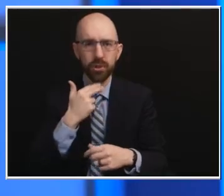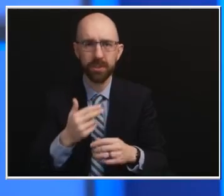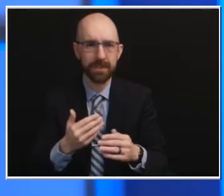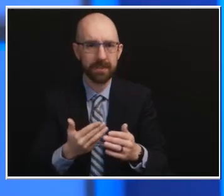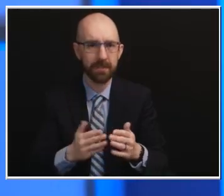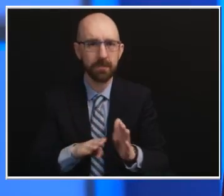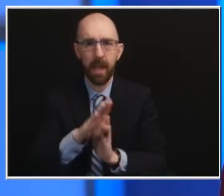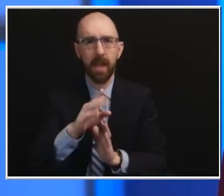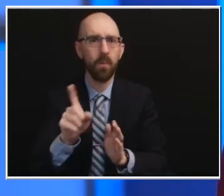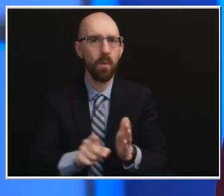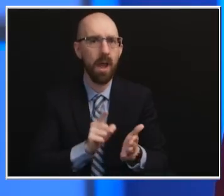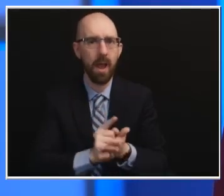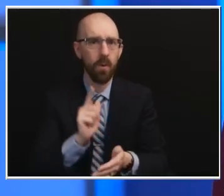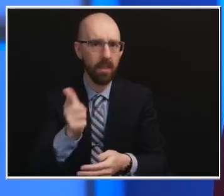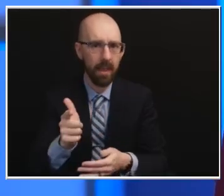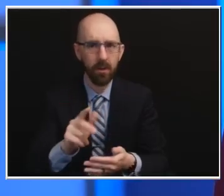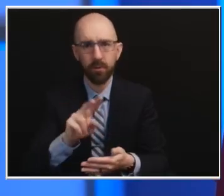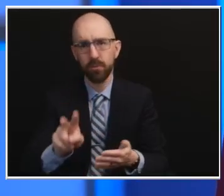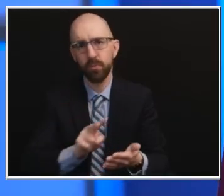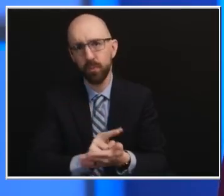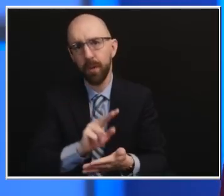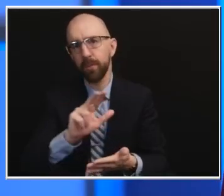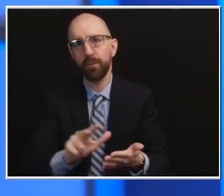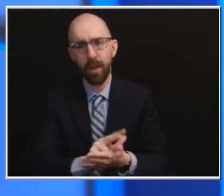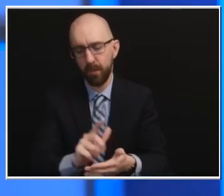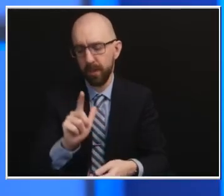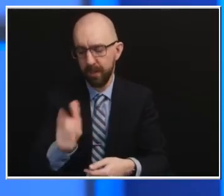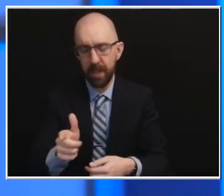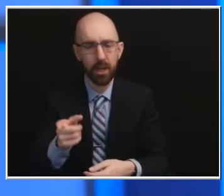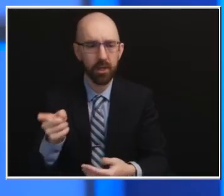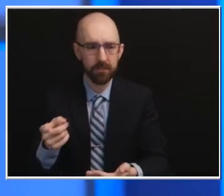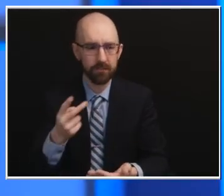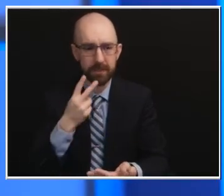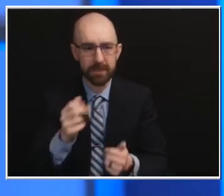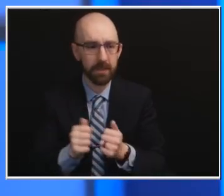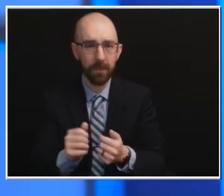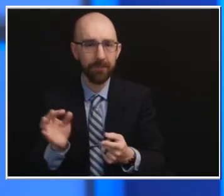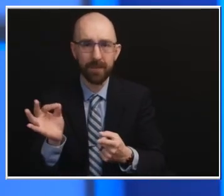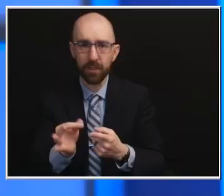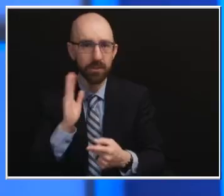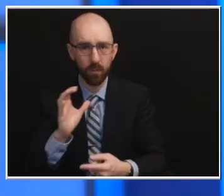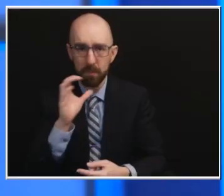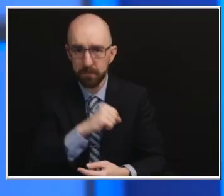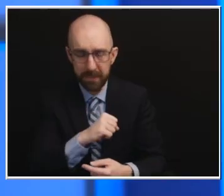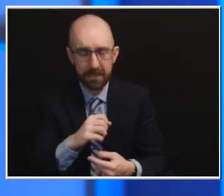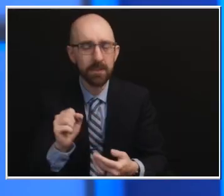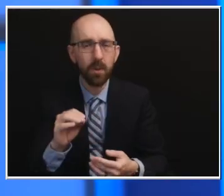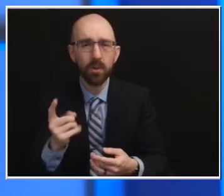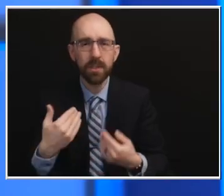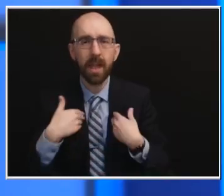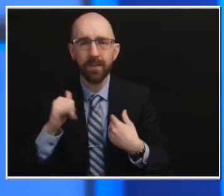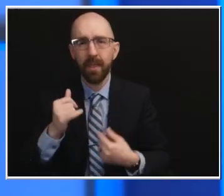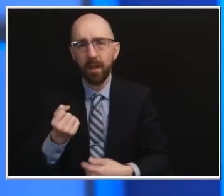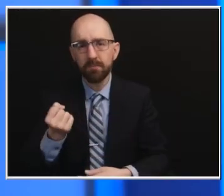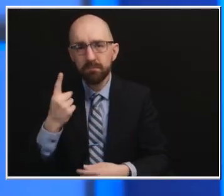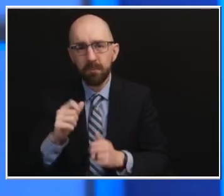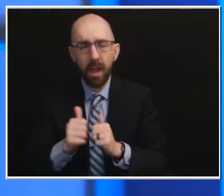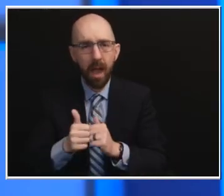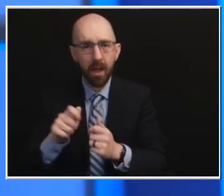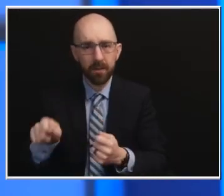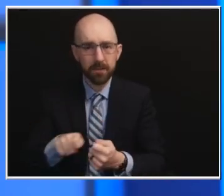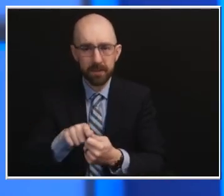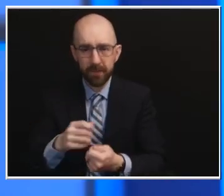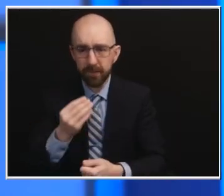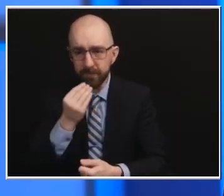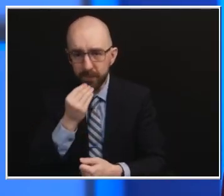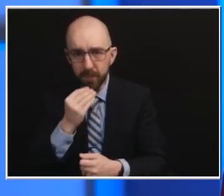later, 2-3 hours later, that they wouldn't see with a finger stick. So just having that understanding of how specific foods